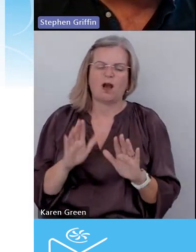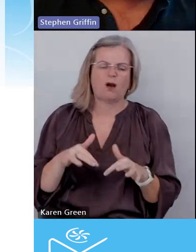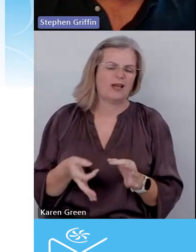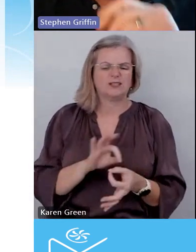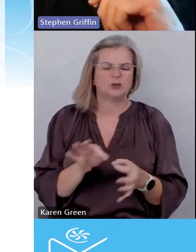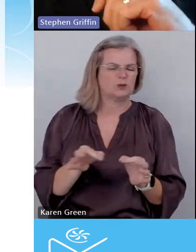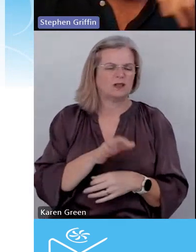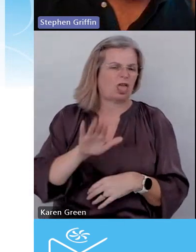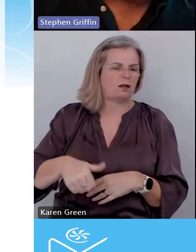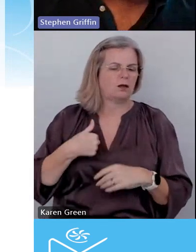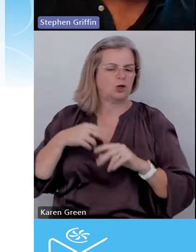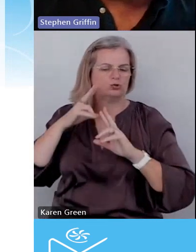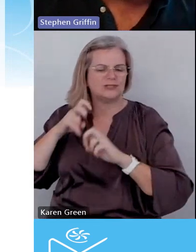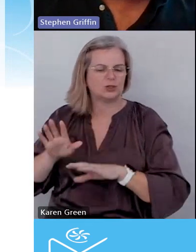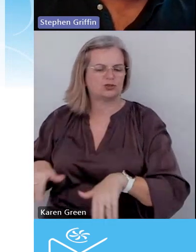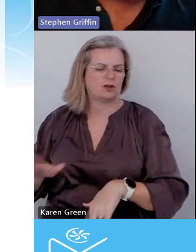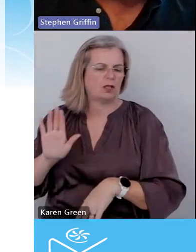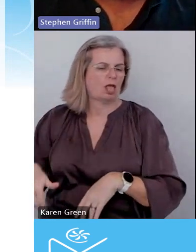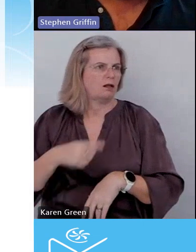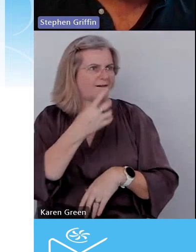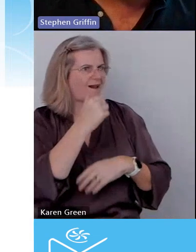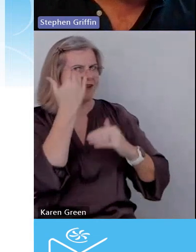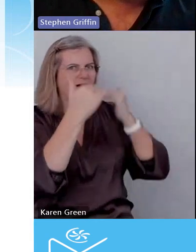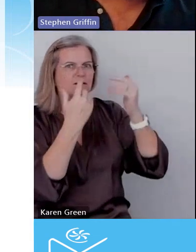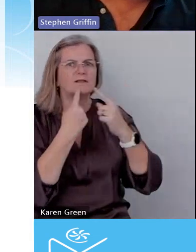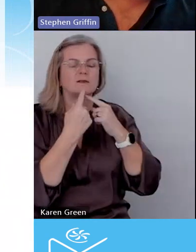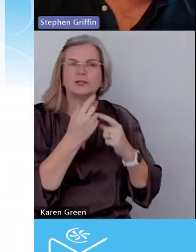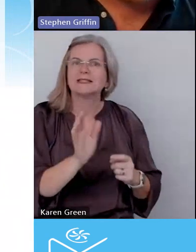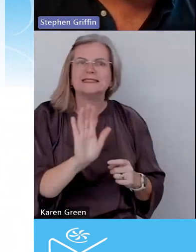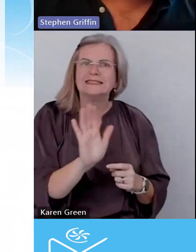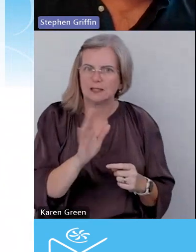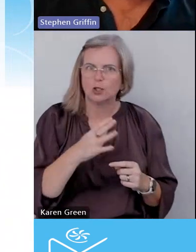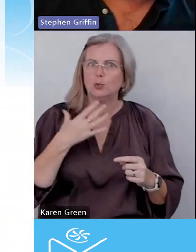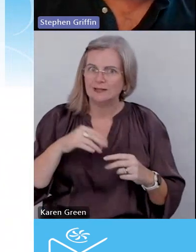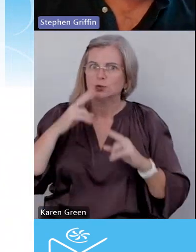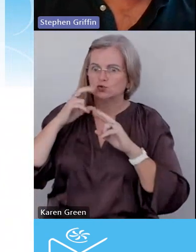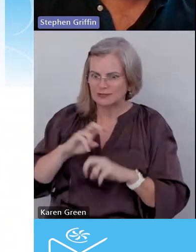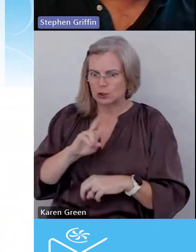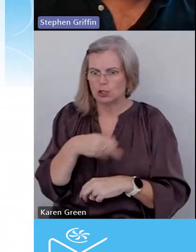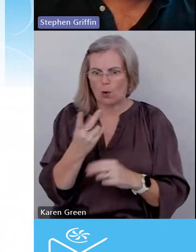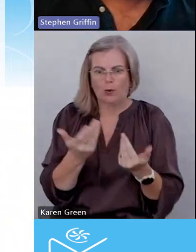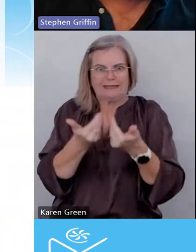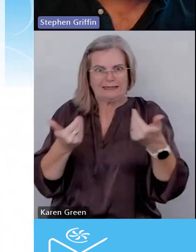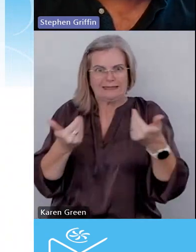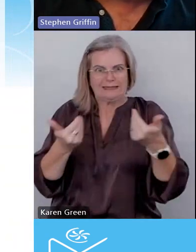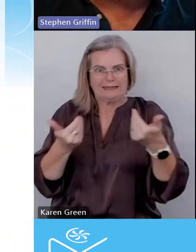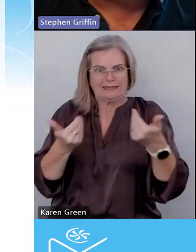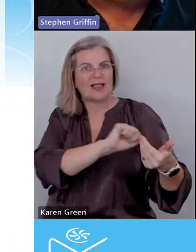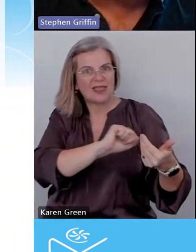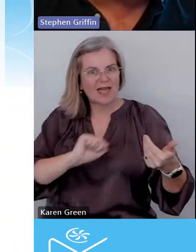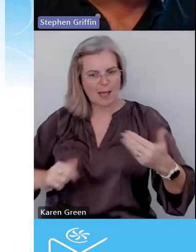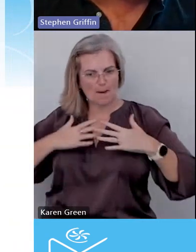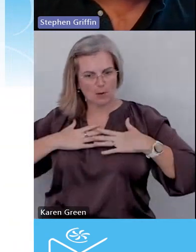face. I'll also spend a bit of time, not much, and I can't go into huge details on every virus or every immune response that we